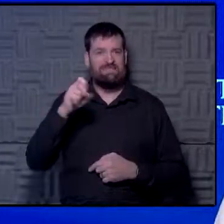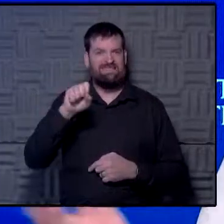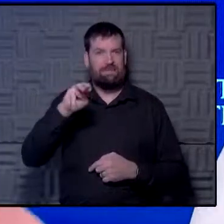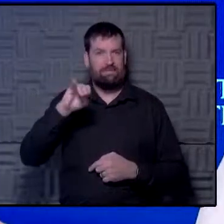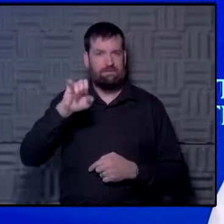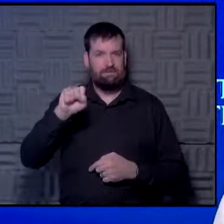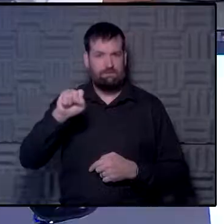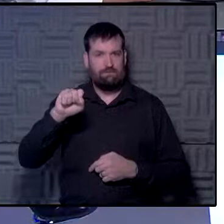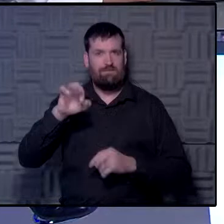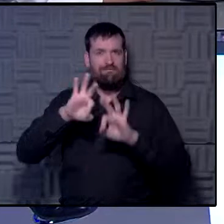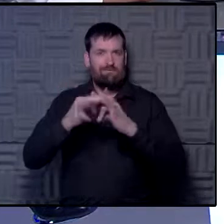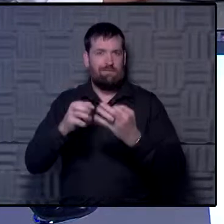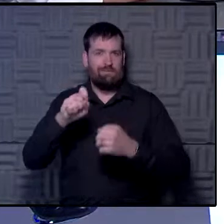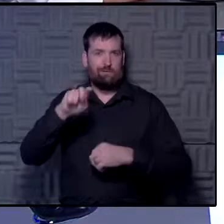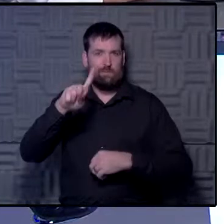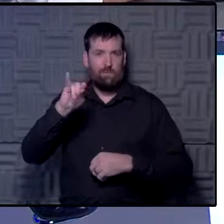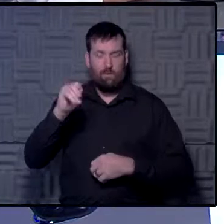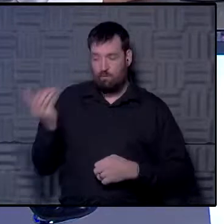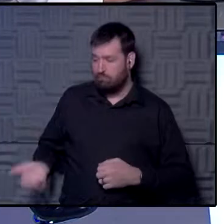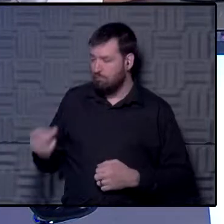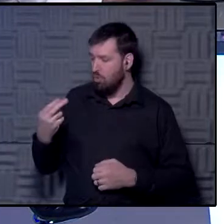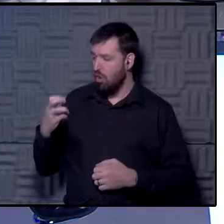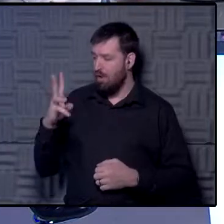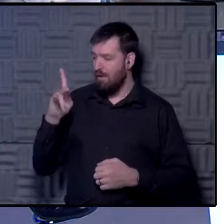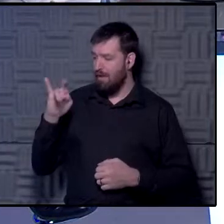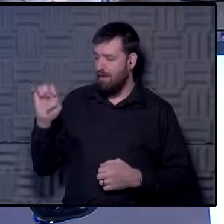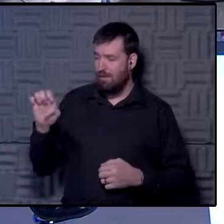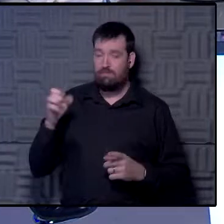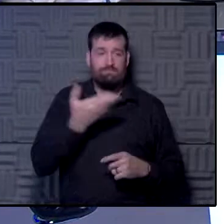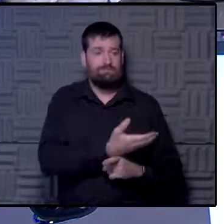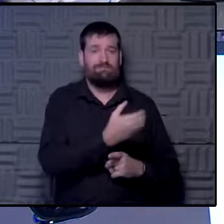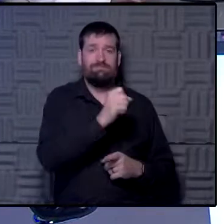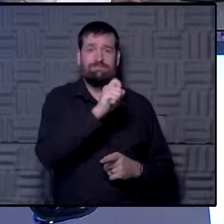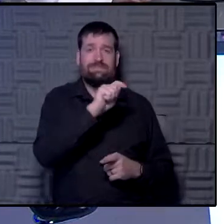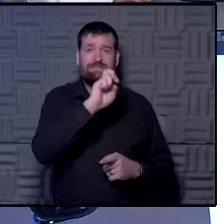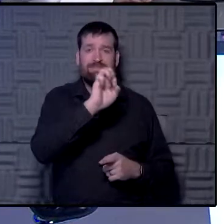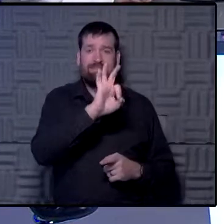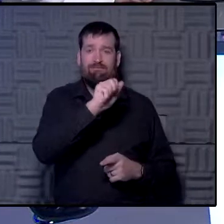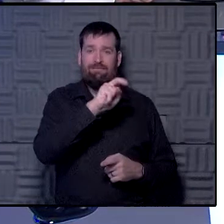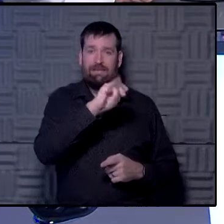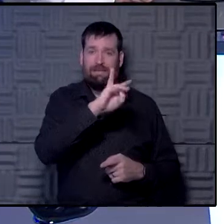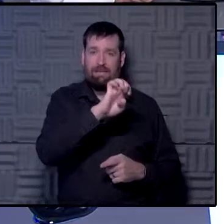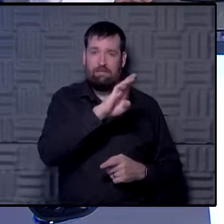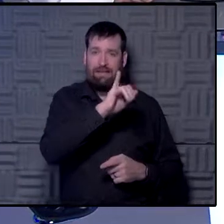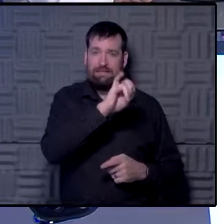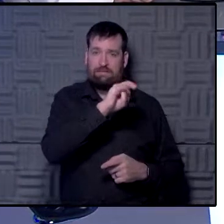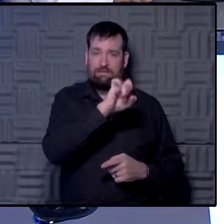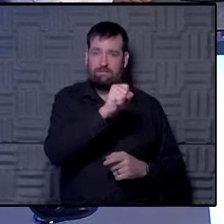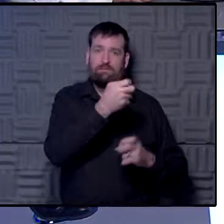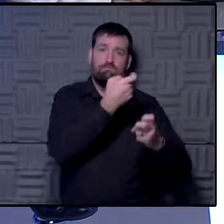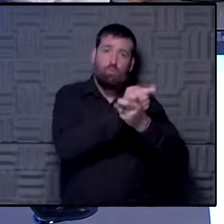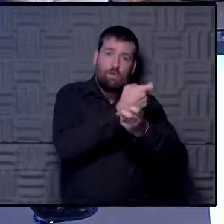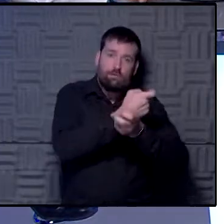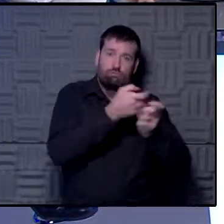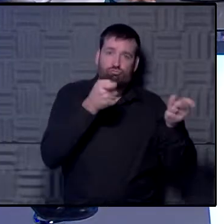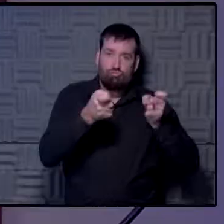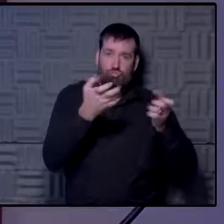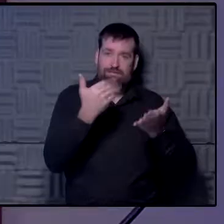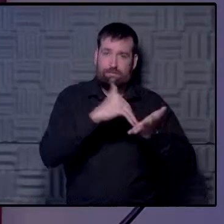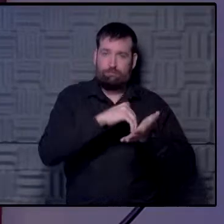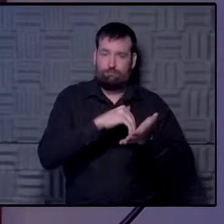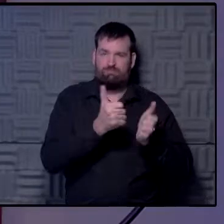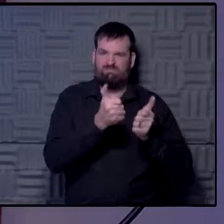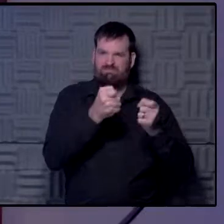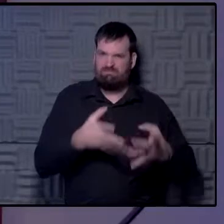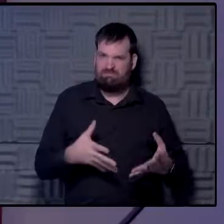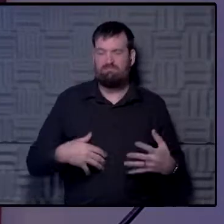Of course, Hawkeye's on my right, and on my left is Stefanie Baines. She's the Education Coordinator for the Poison Control Center, and she's with us.